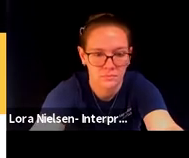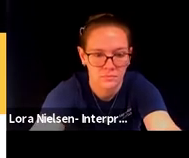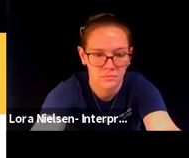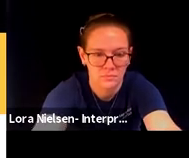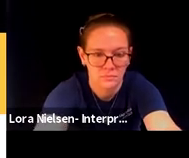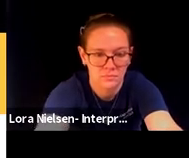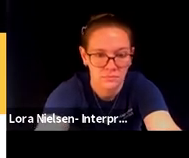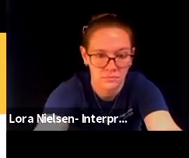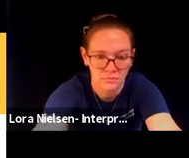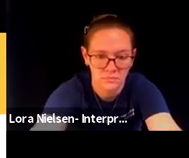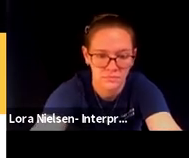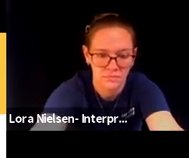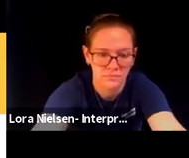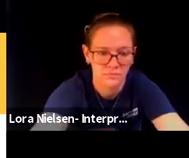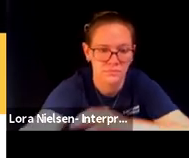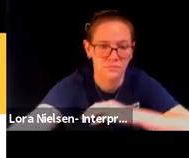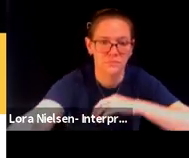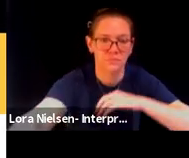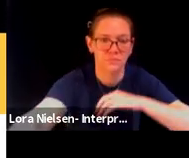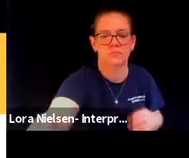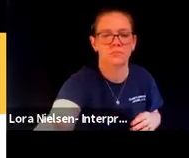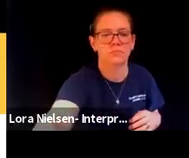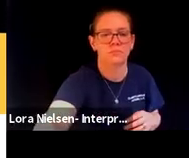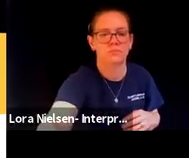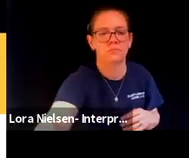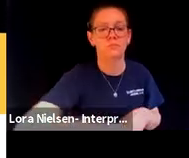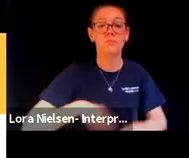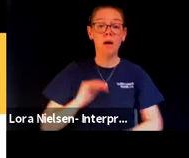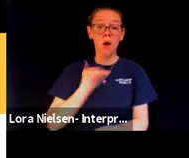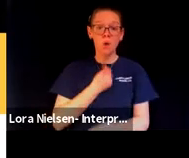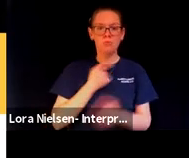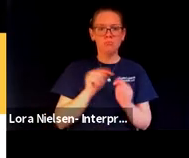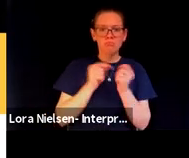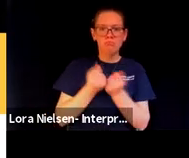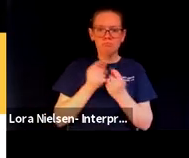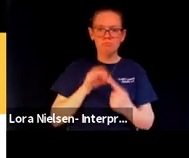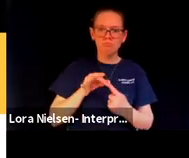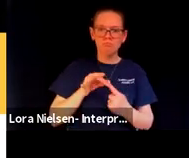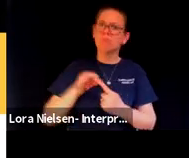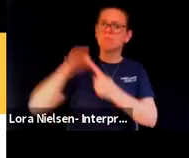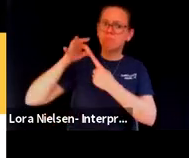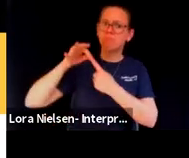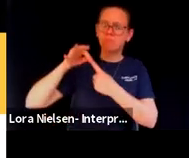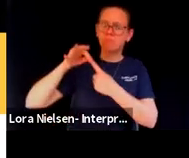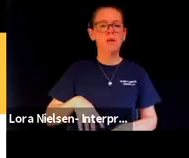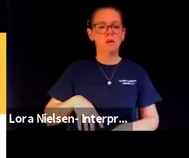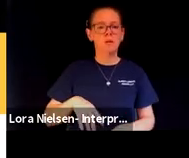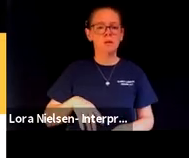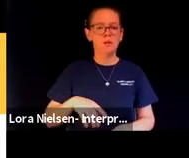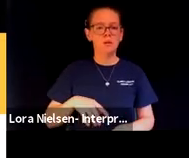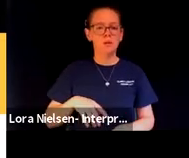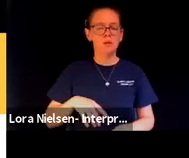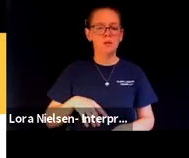we sit kind of at the intersection of the business, right? The core functionality that the business needs. Like, we're here